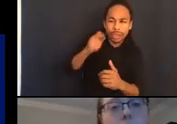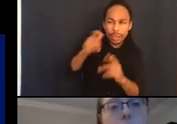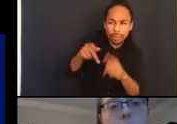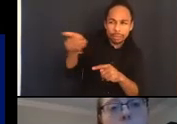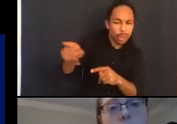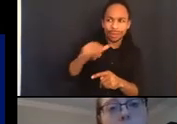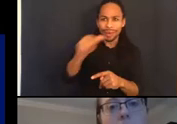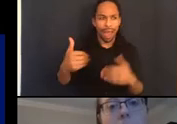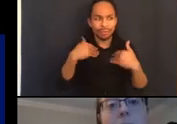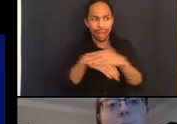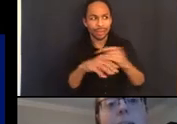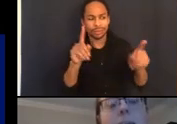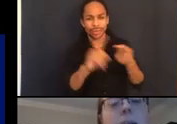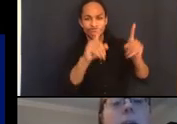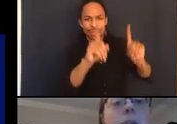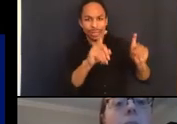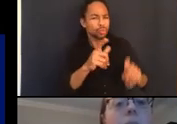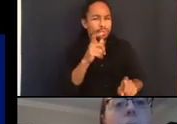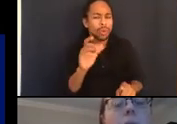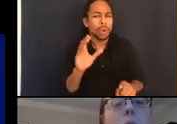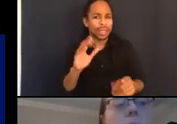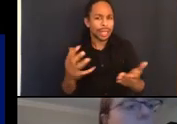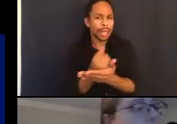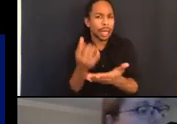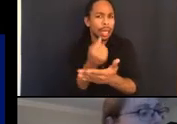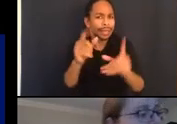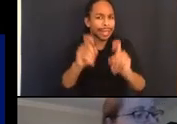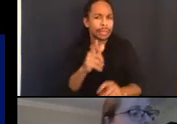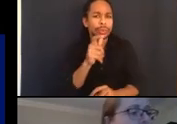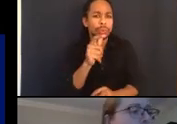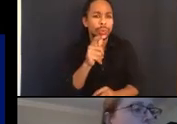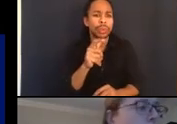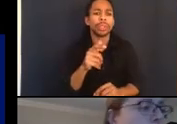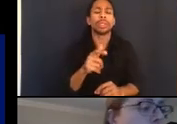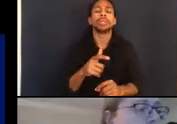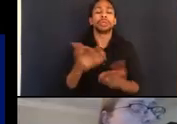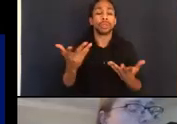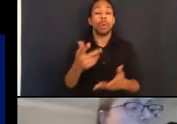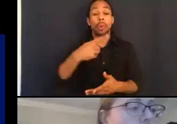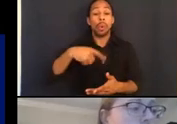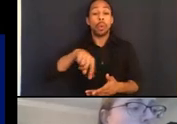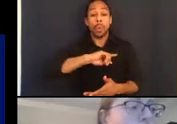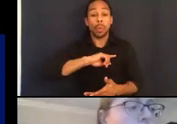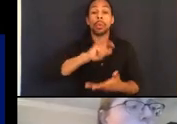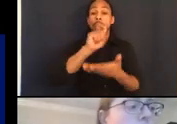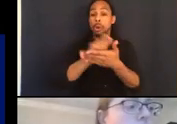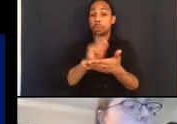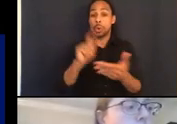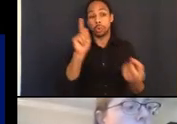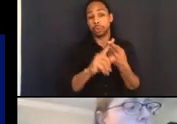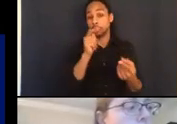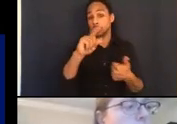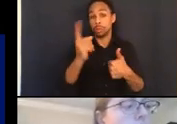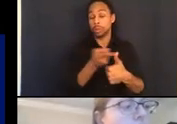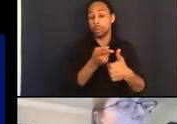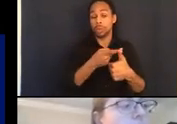access issues around who was actually getting tests. So we first wrote to the Department of Health and Human Services back